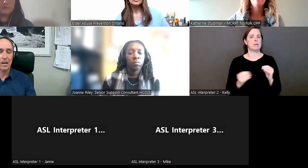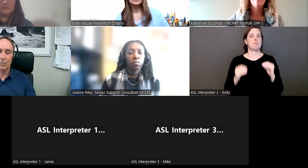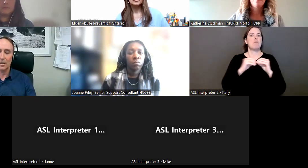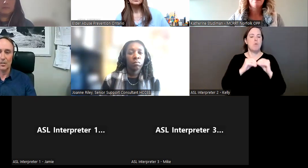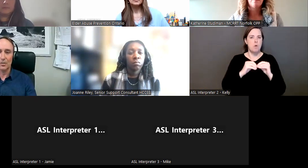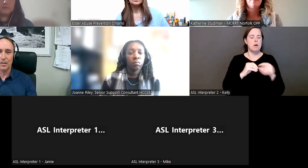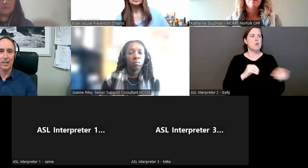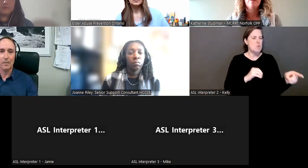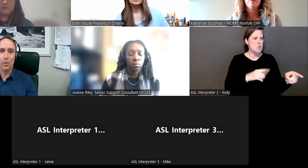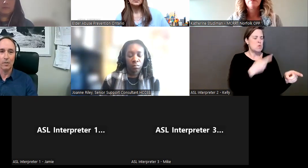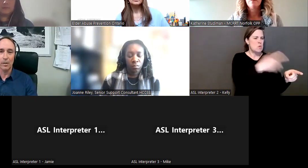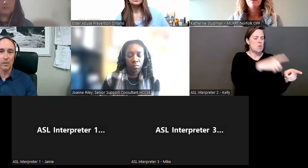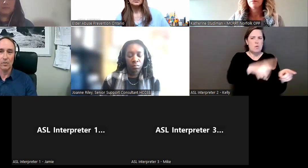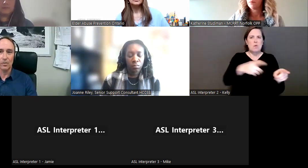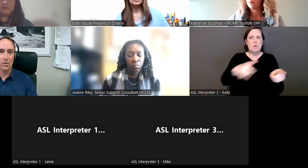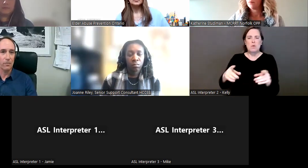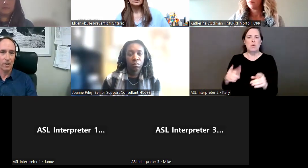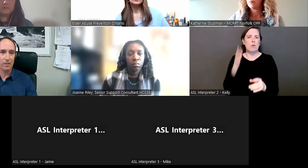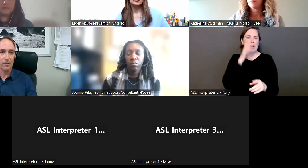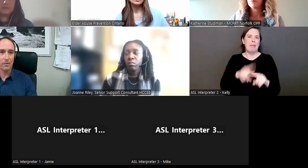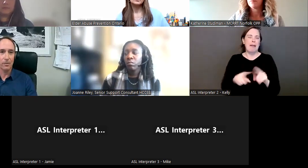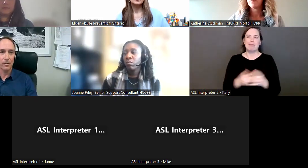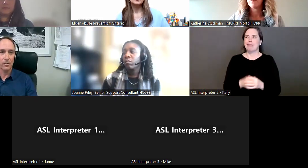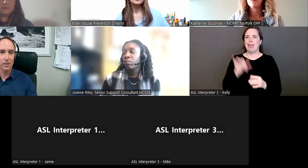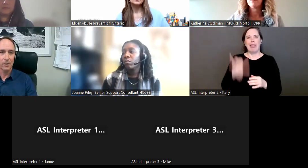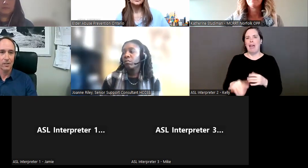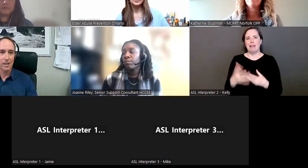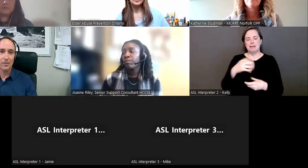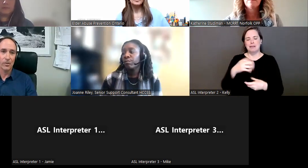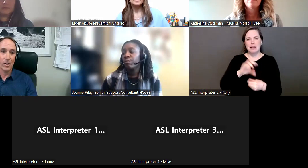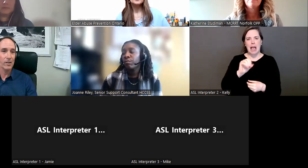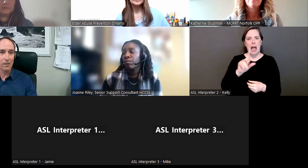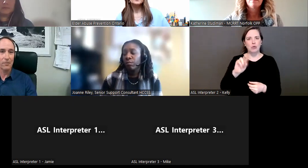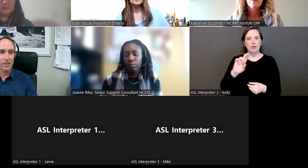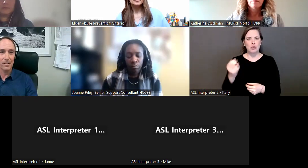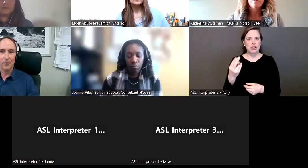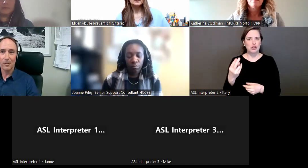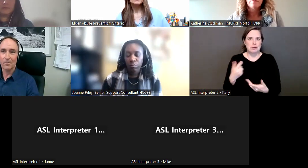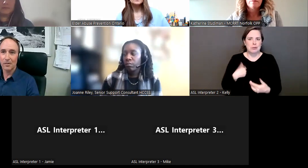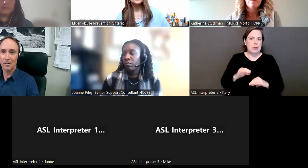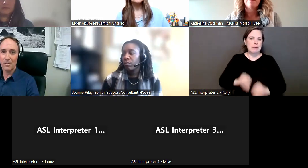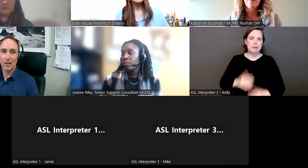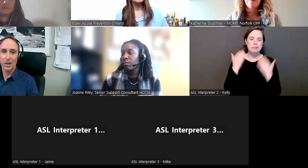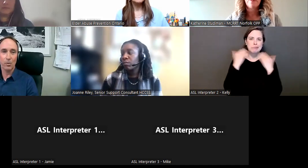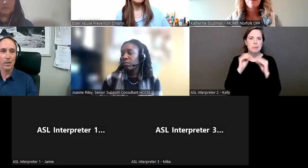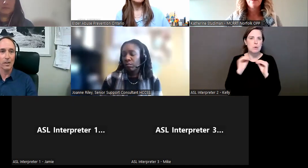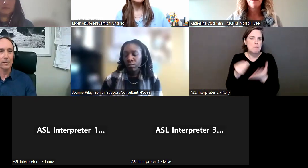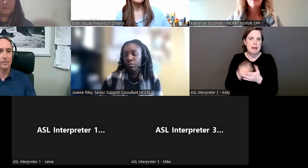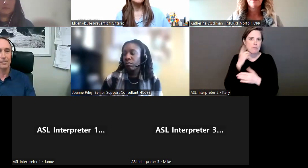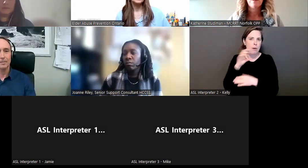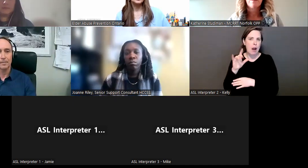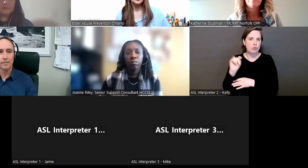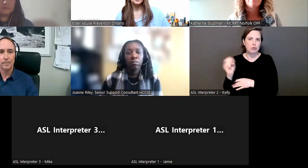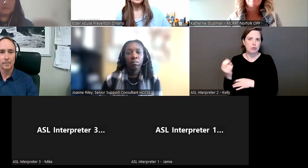So outreach is critically important, but there's no funding for outreach, and there's not enough funding for the frontline work